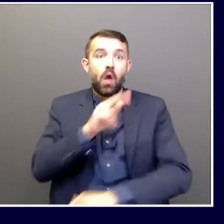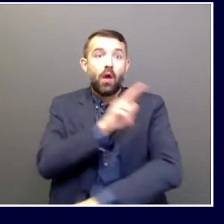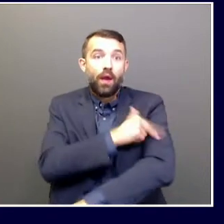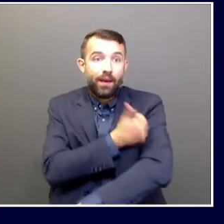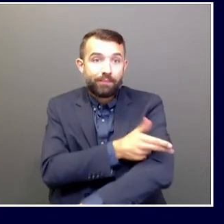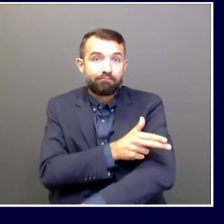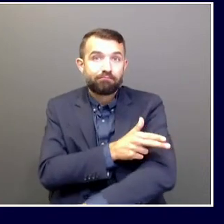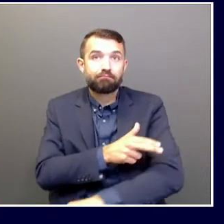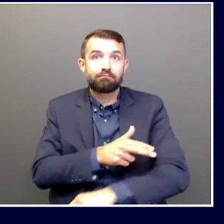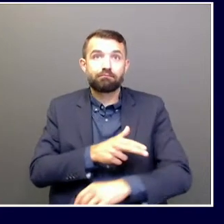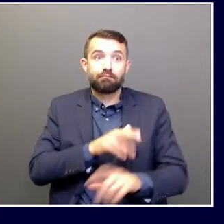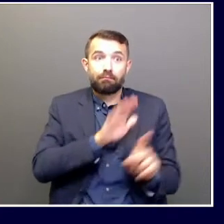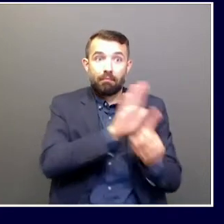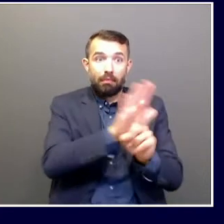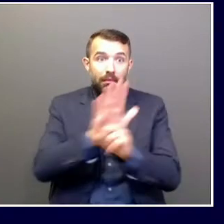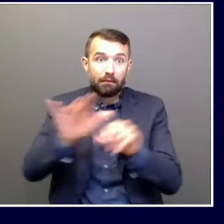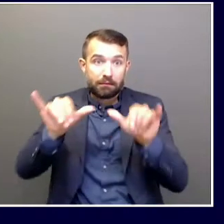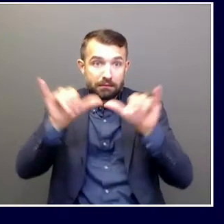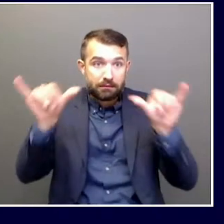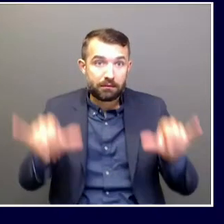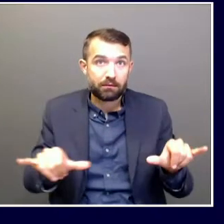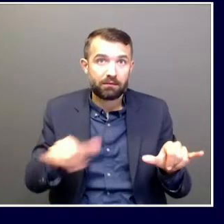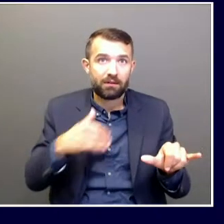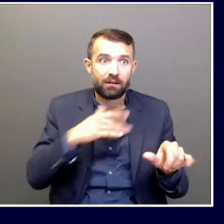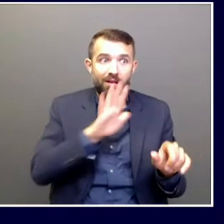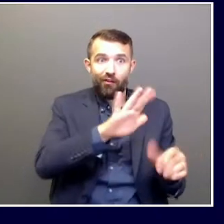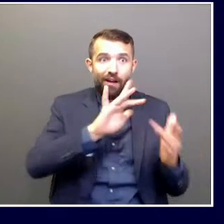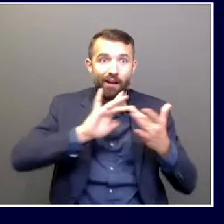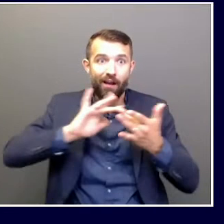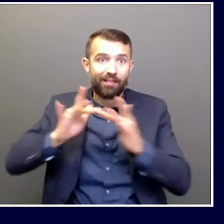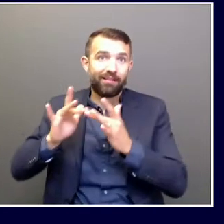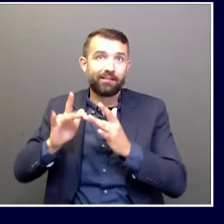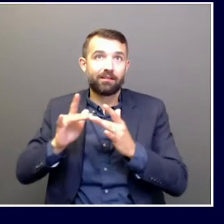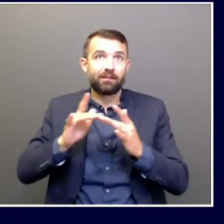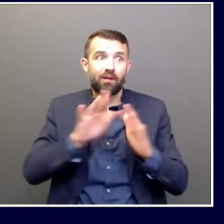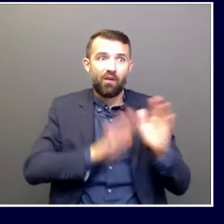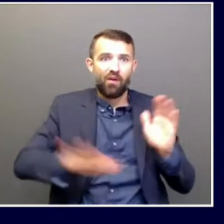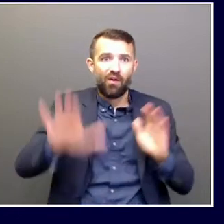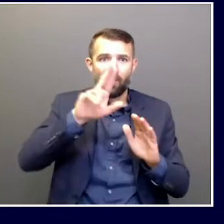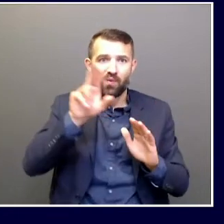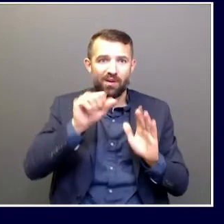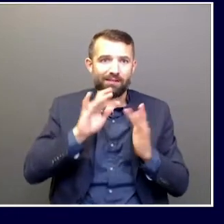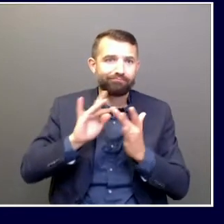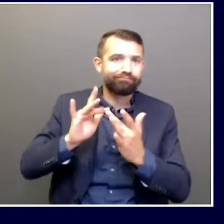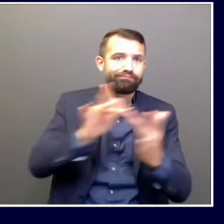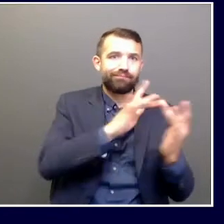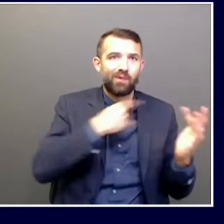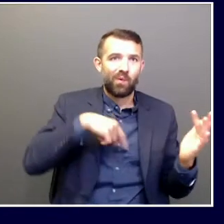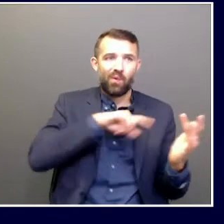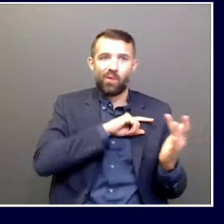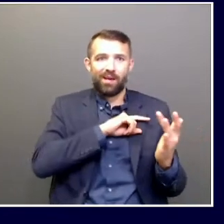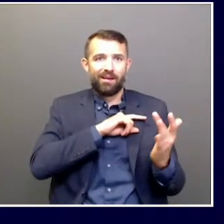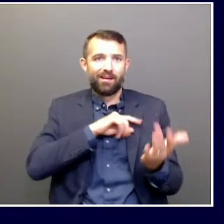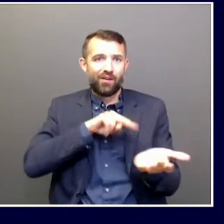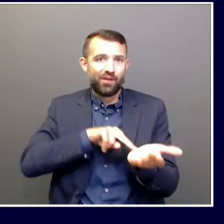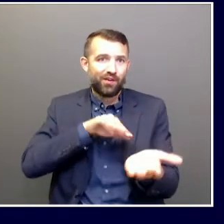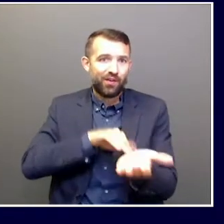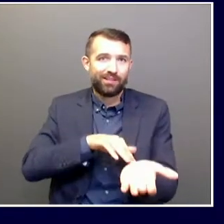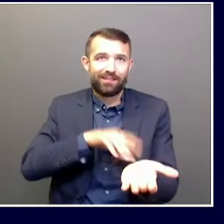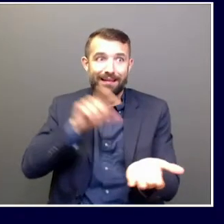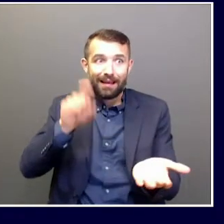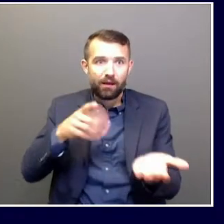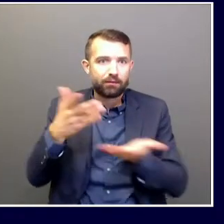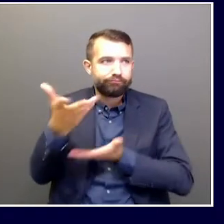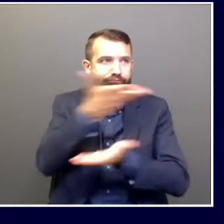wide. But that's probably a better question for you. Yep. I'll just add, the governor, we are, though, with the Maine Jobs and Recovery Plan, looking at those ideas. I mean,